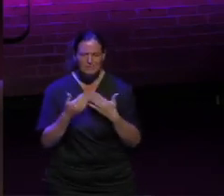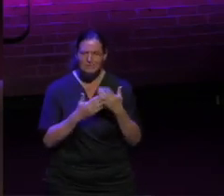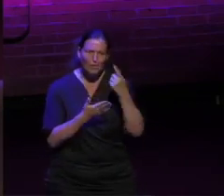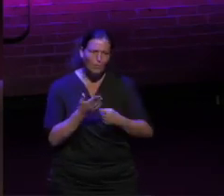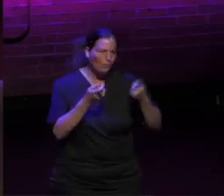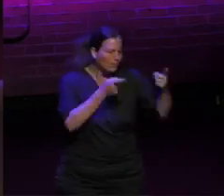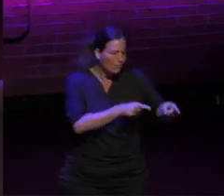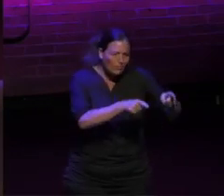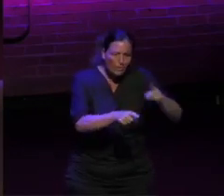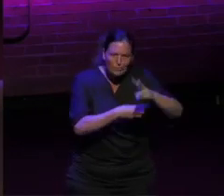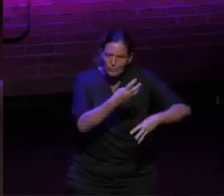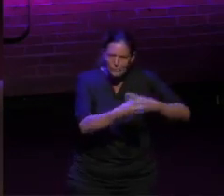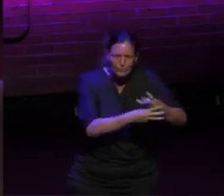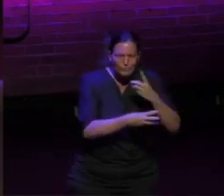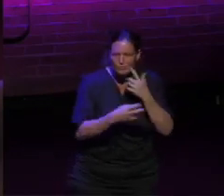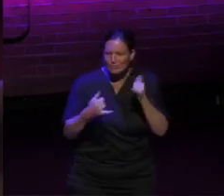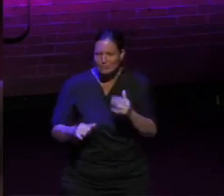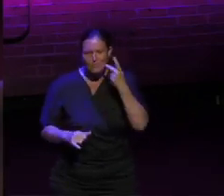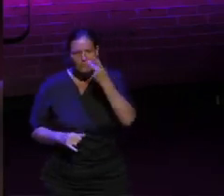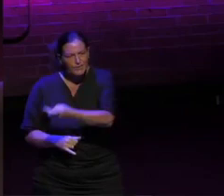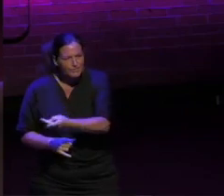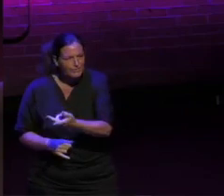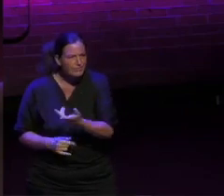what. I saw friends of mine